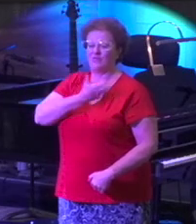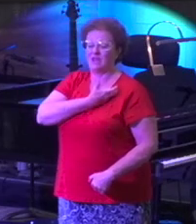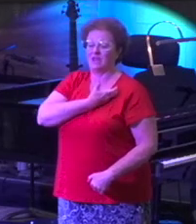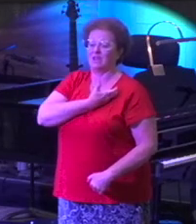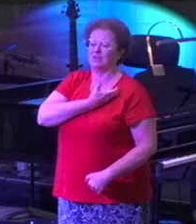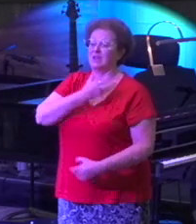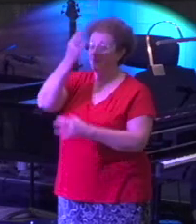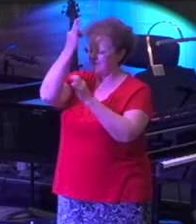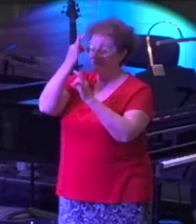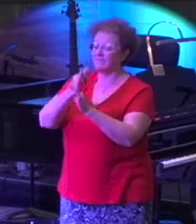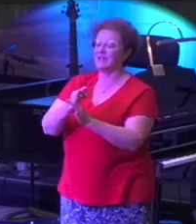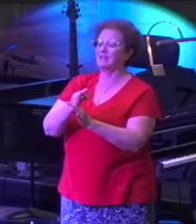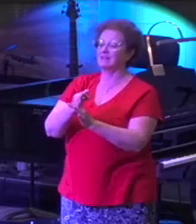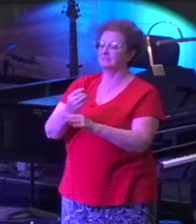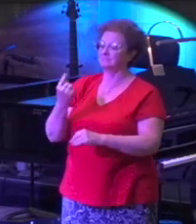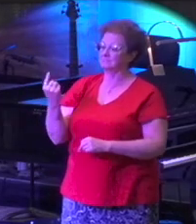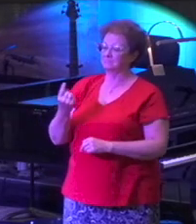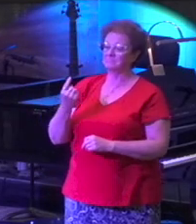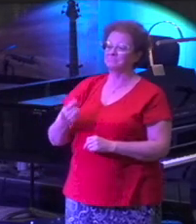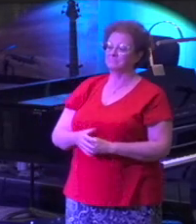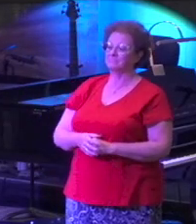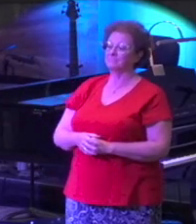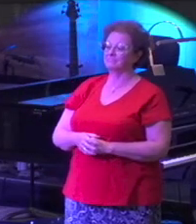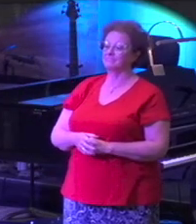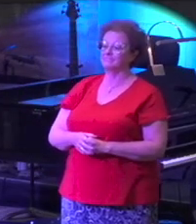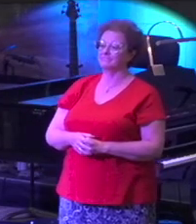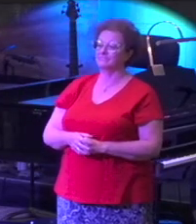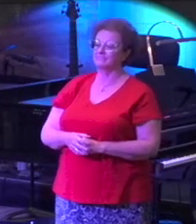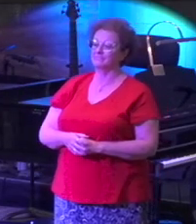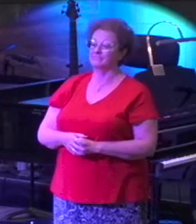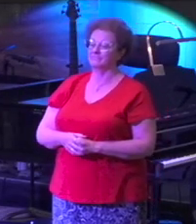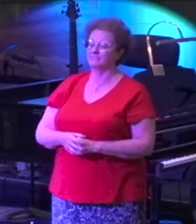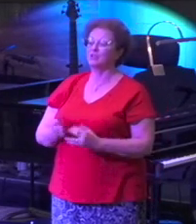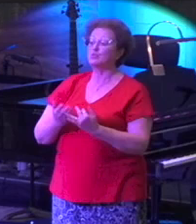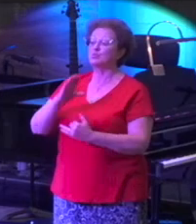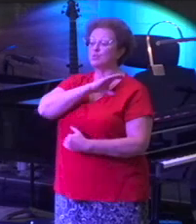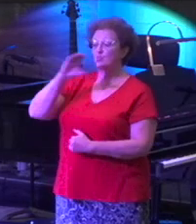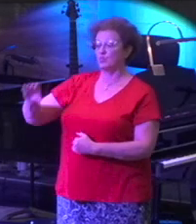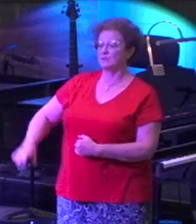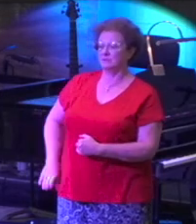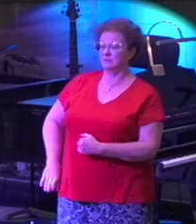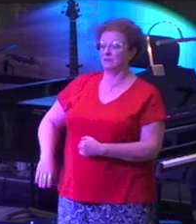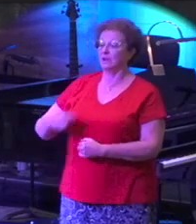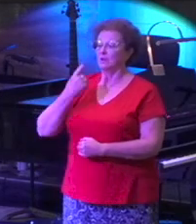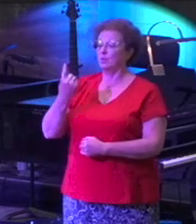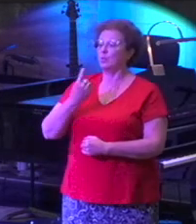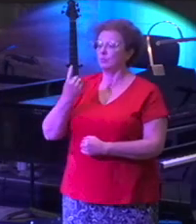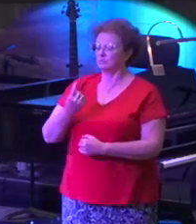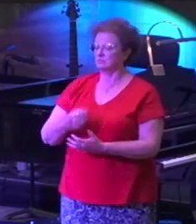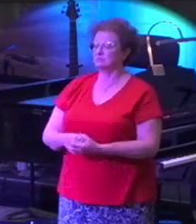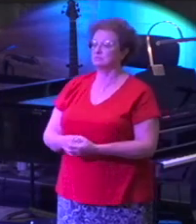faith alone, and as we're about to see, on account of Christ alone. So, let's go back to